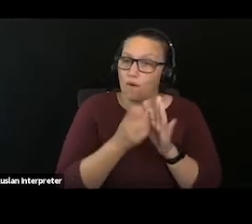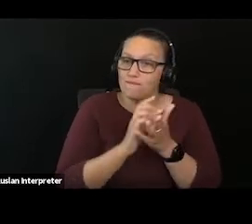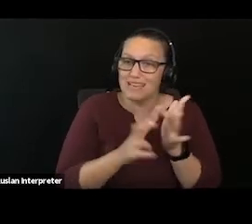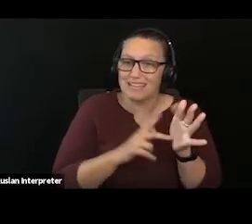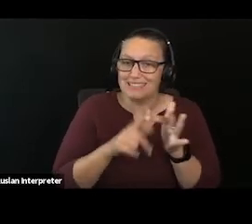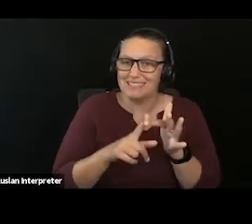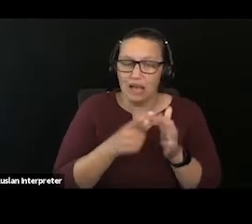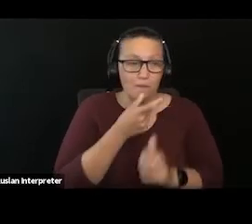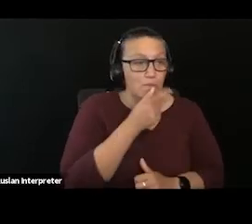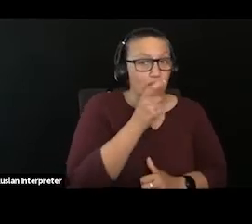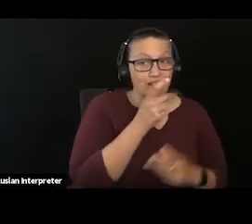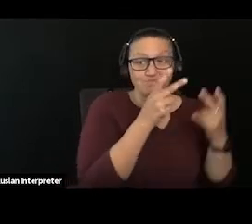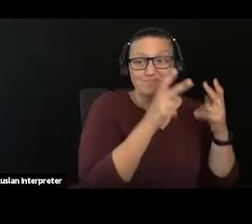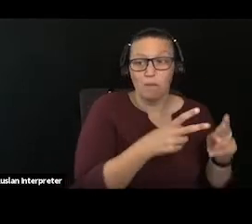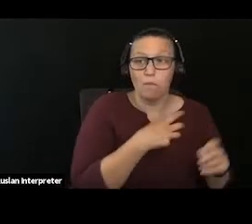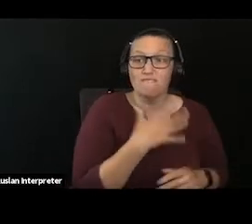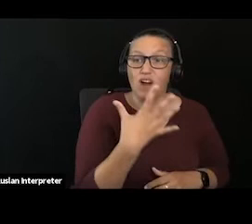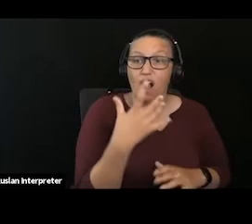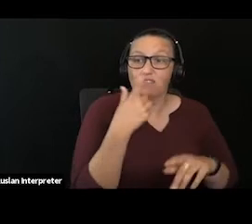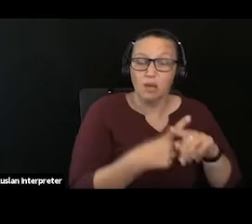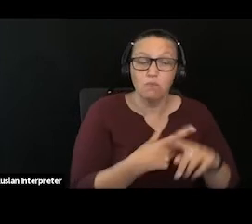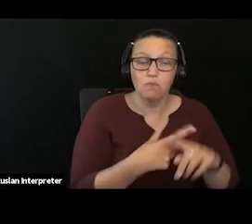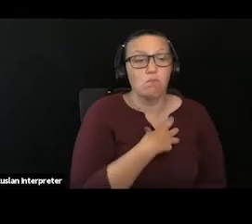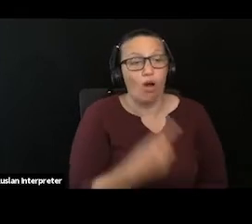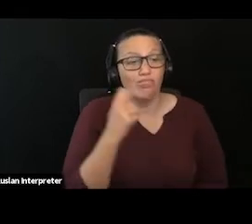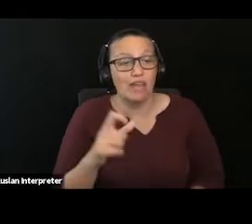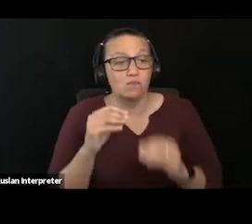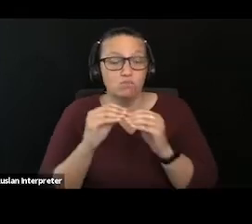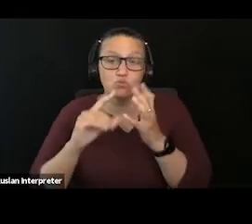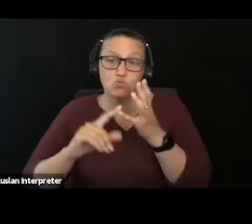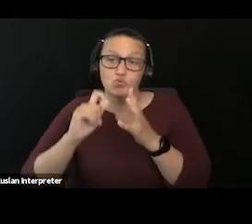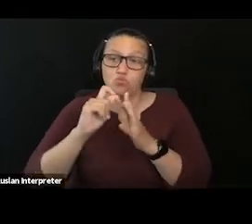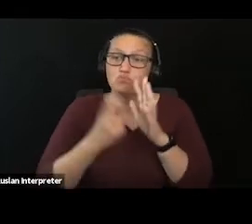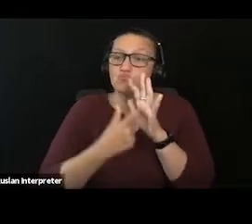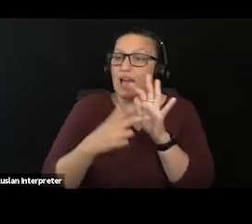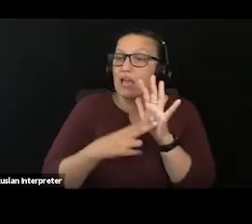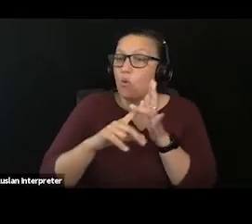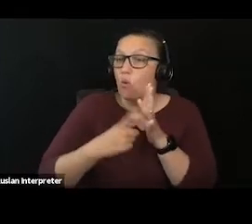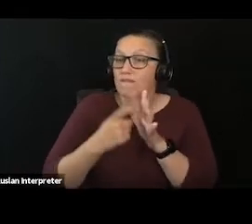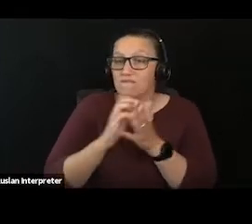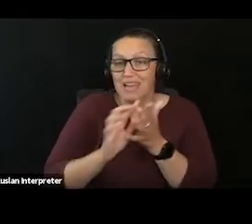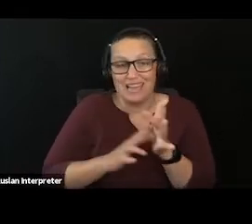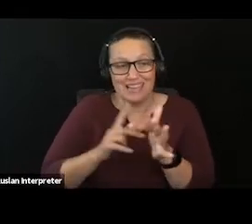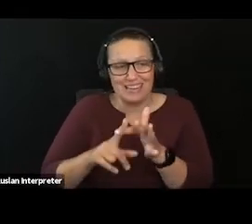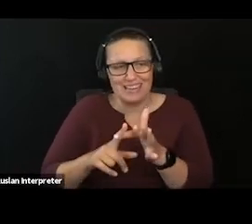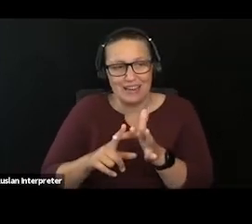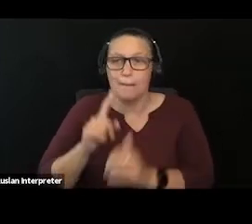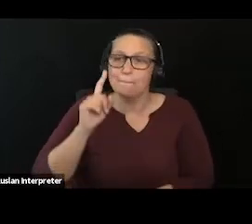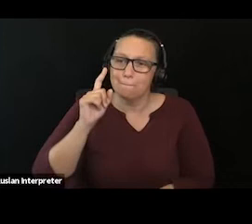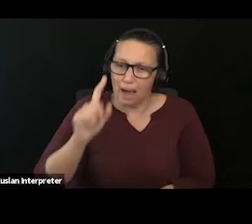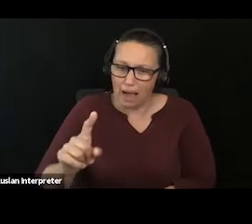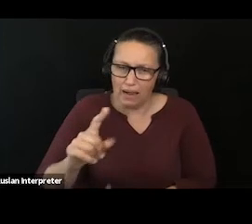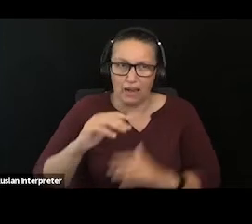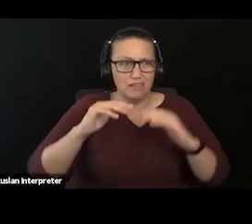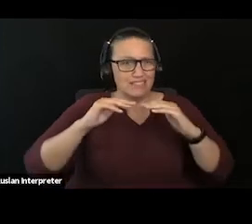for methadone mortality than it was for buprenorphine. But that difference does not persist once people have been inducted and are